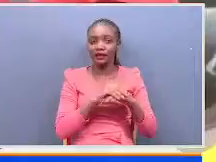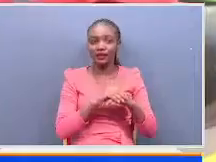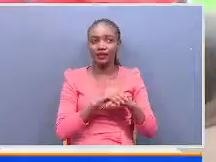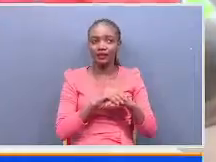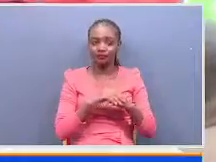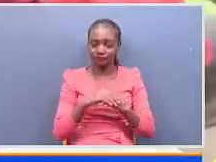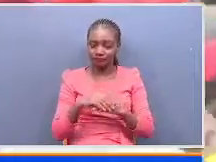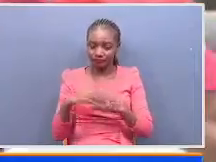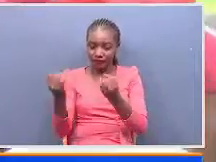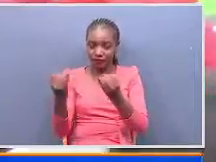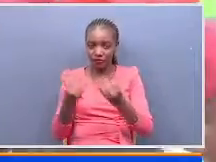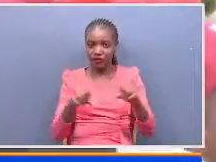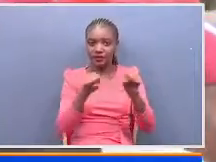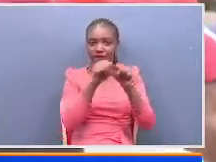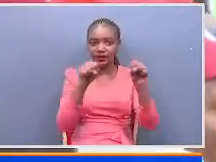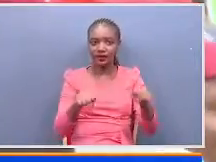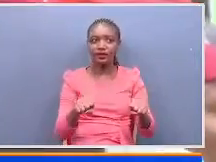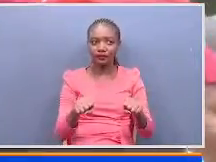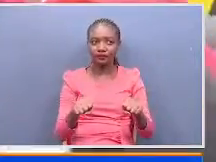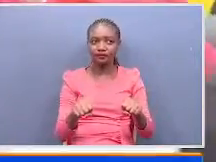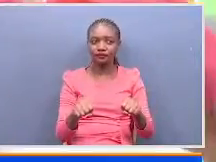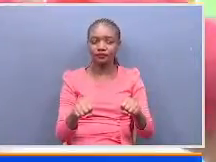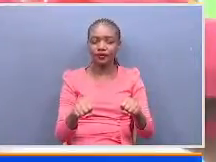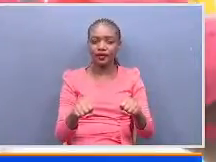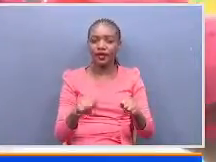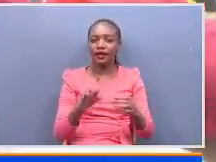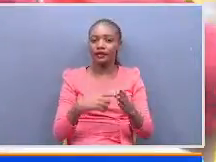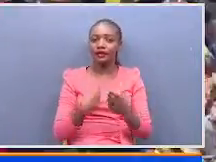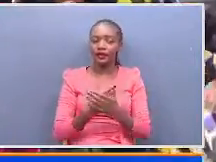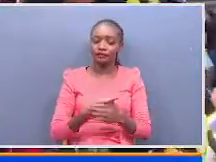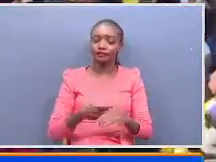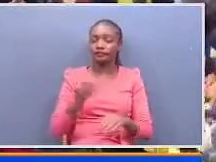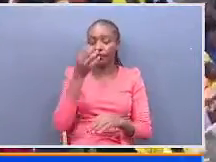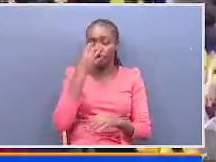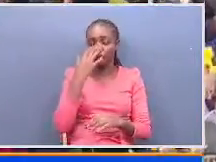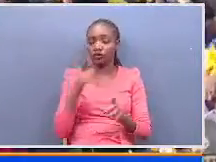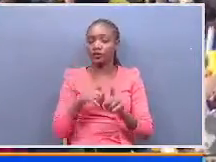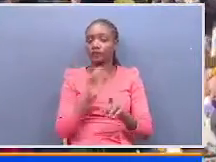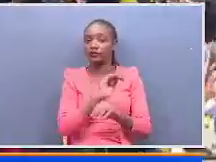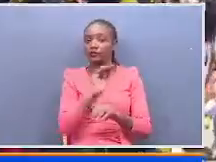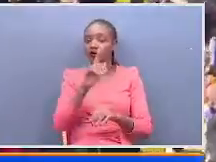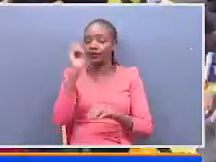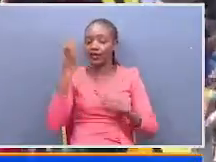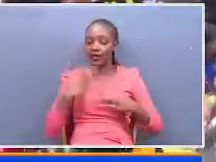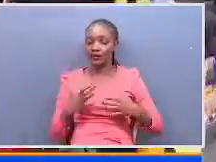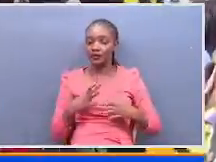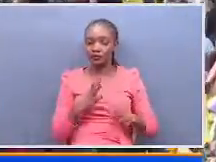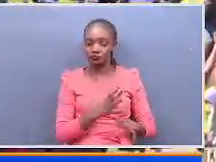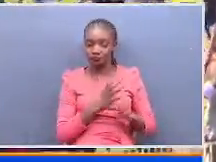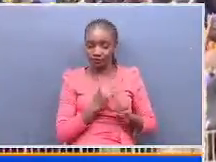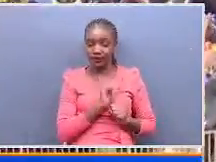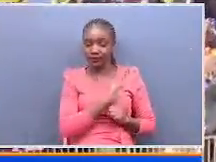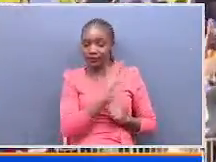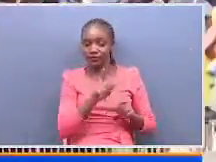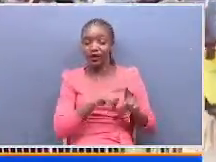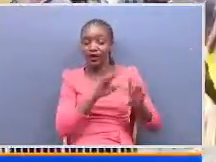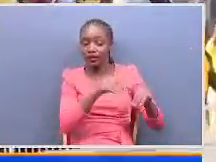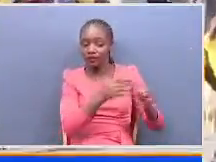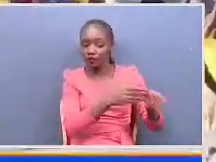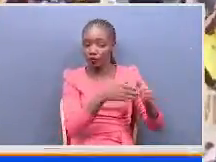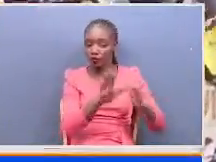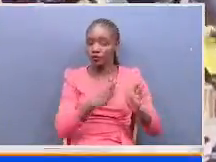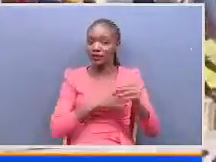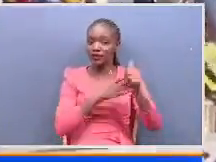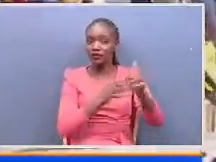created a system to curtail his State House bid. The second-in-command has urged Kenyans to entrust him with an opportunity to lead the